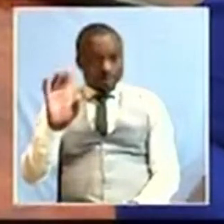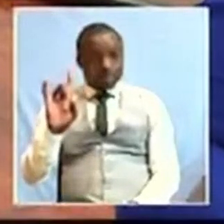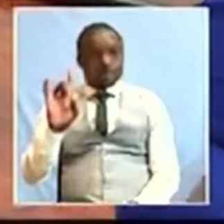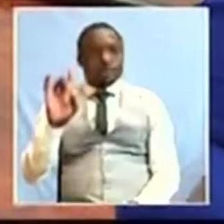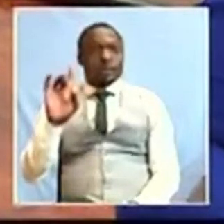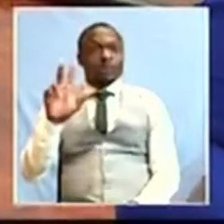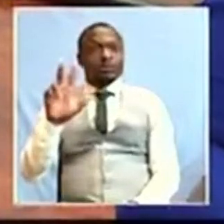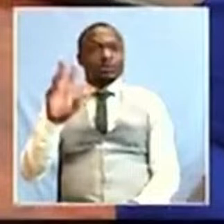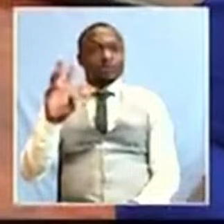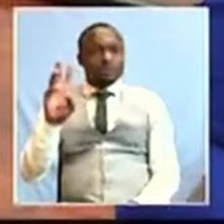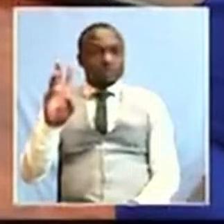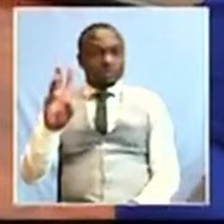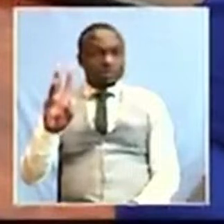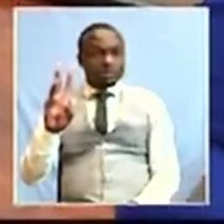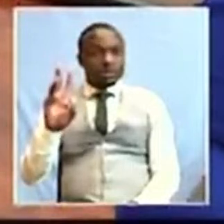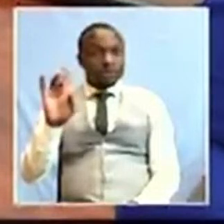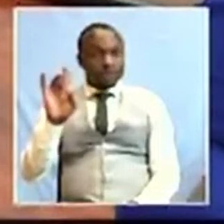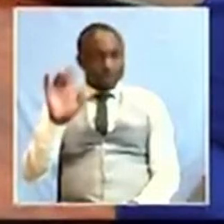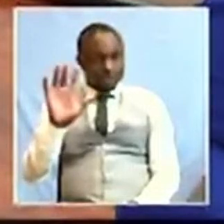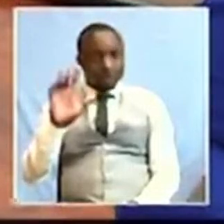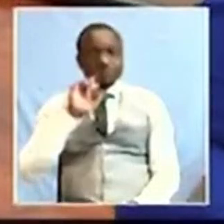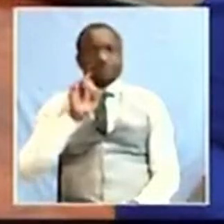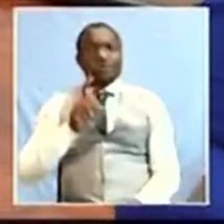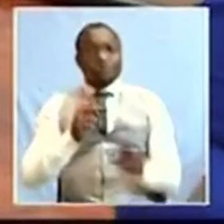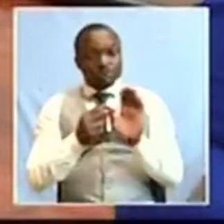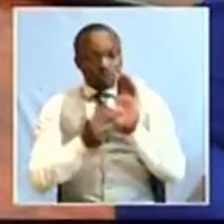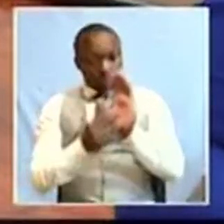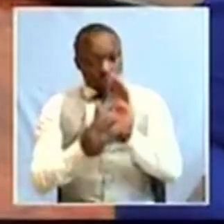183685, it should read